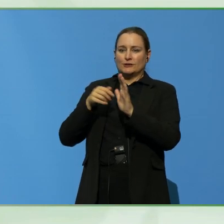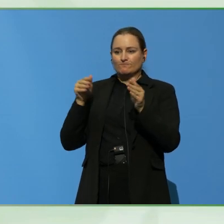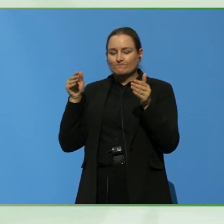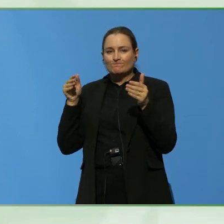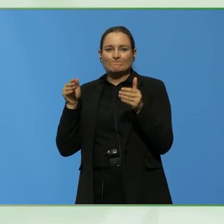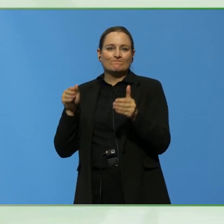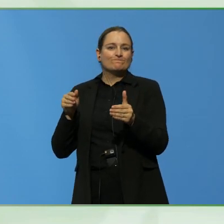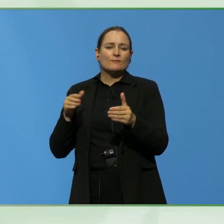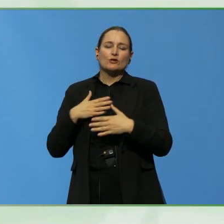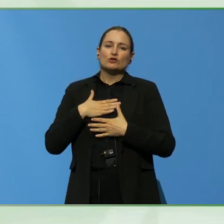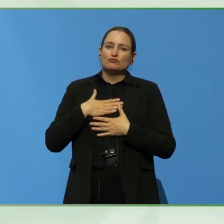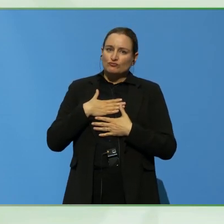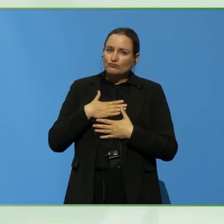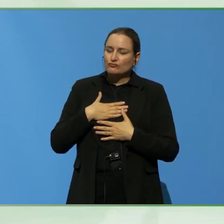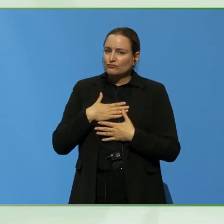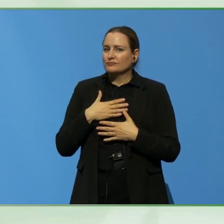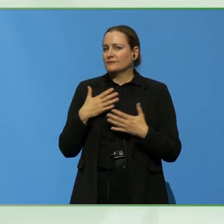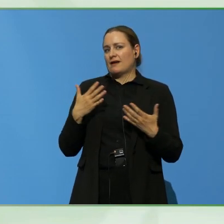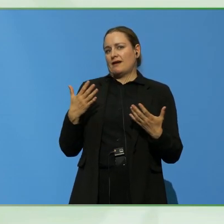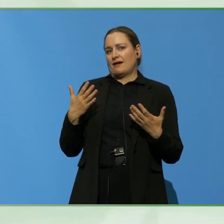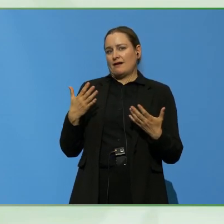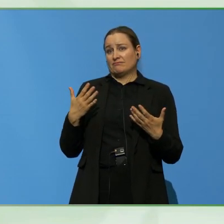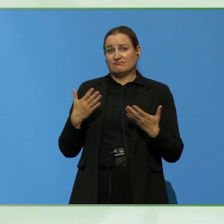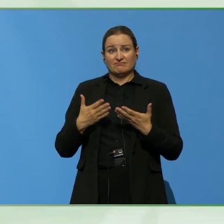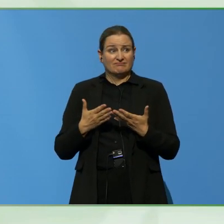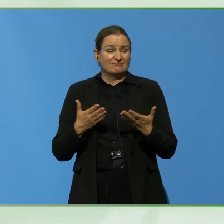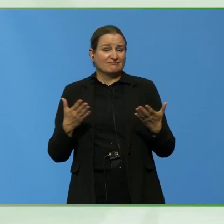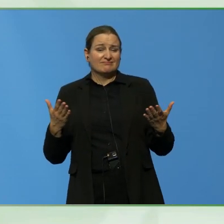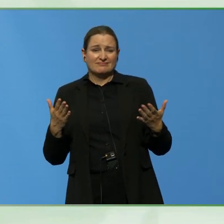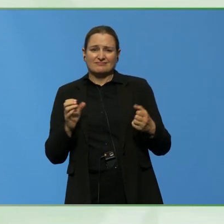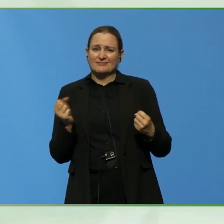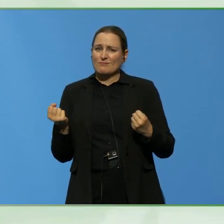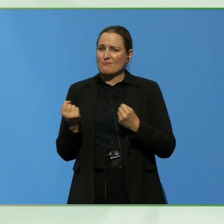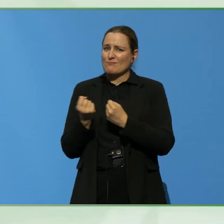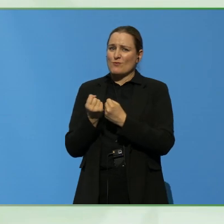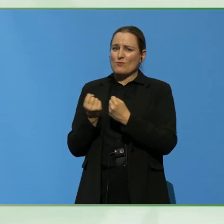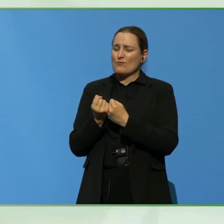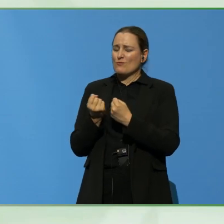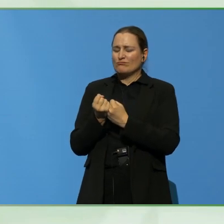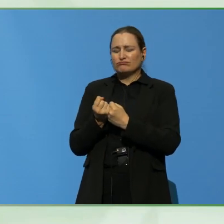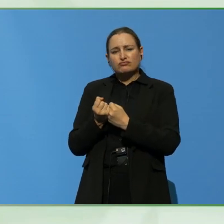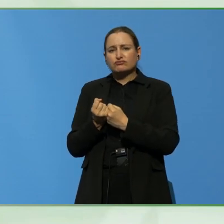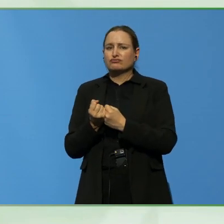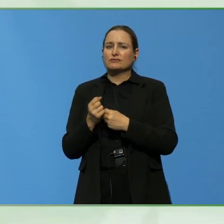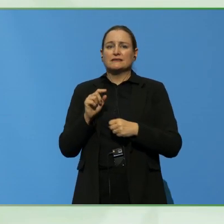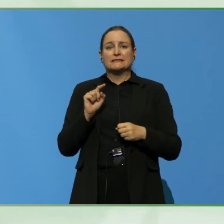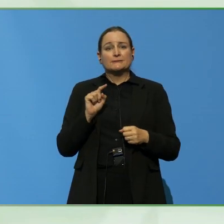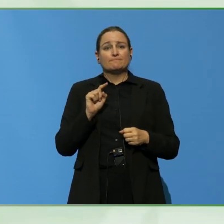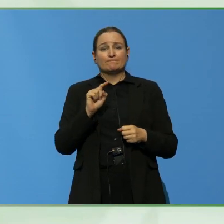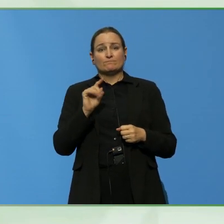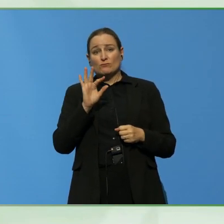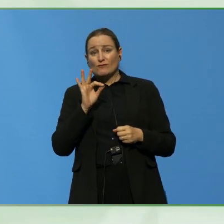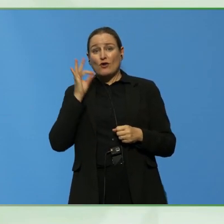we are supported by such a terrific major French company. And I want